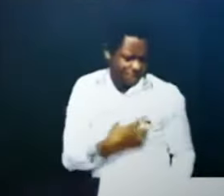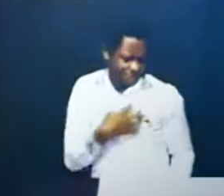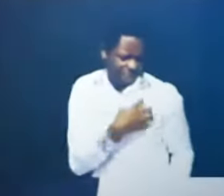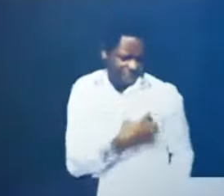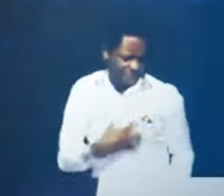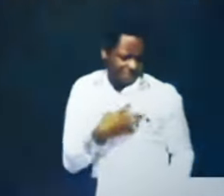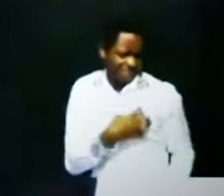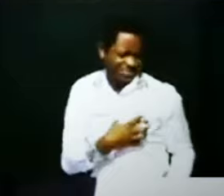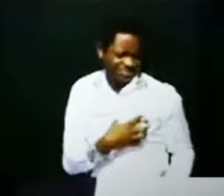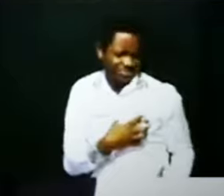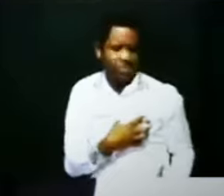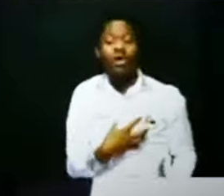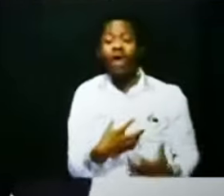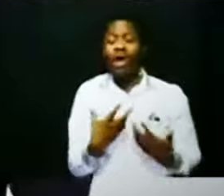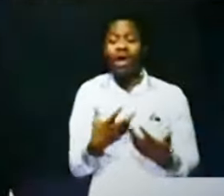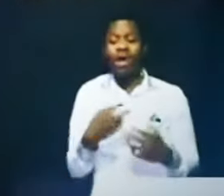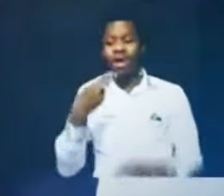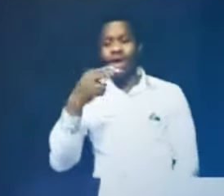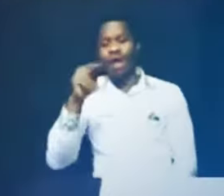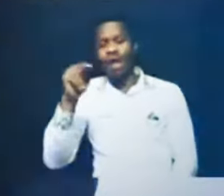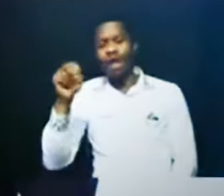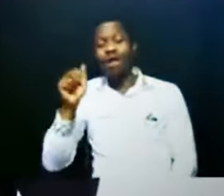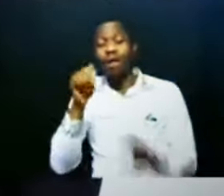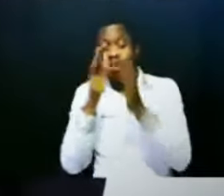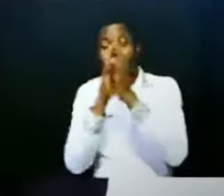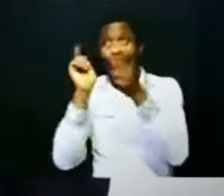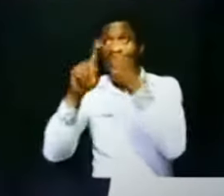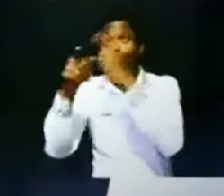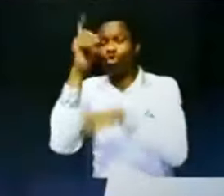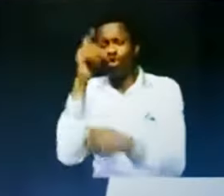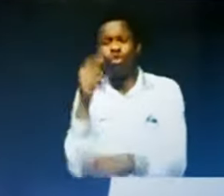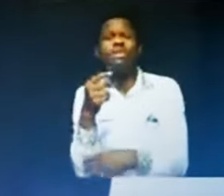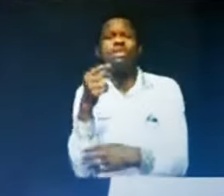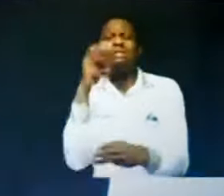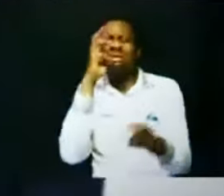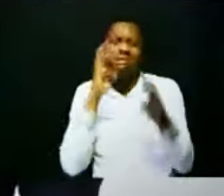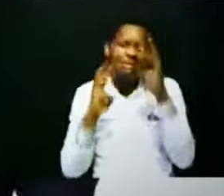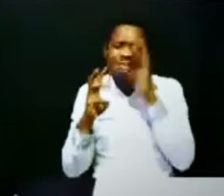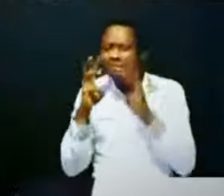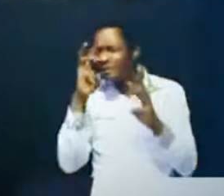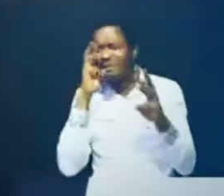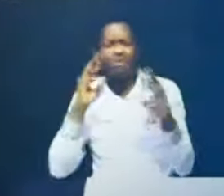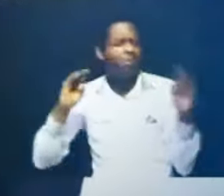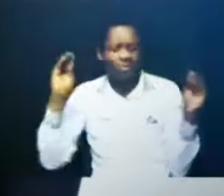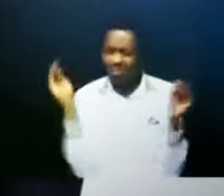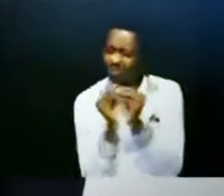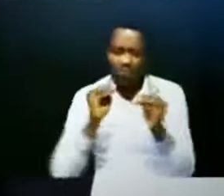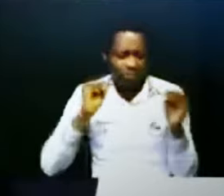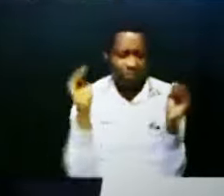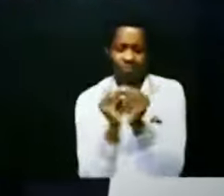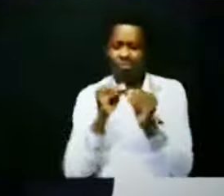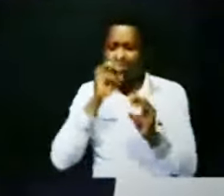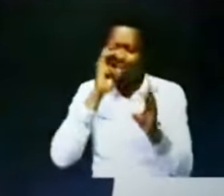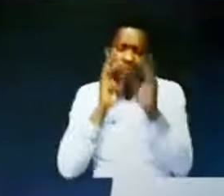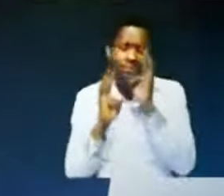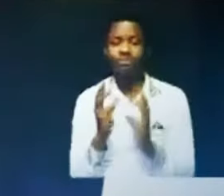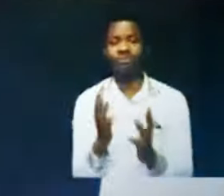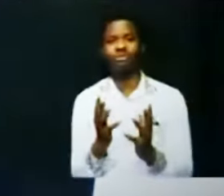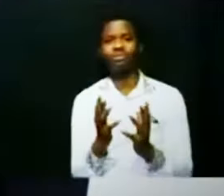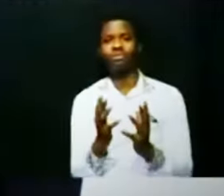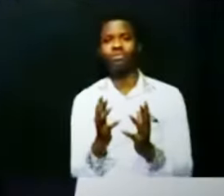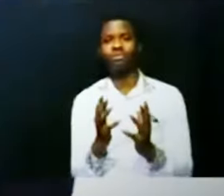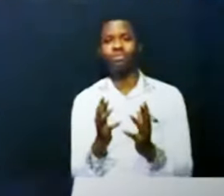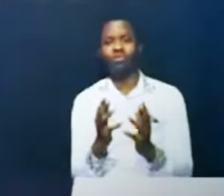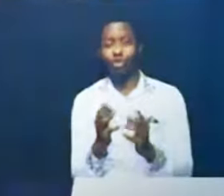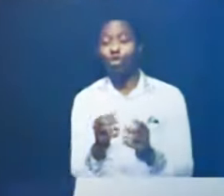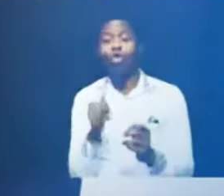weeping bitterly. Na ne kra wire hoy na obo Awurade mpae na odia esoi. So the effect of what